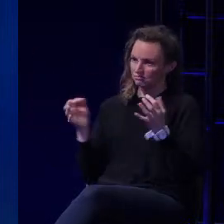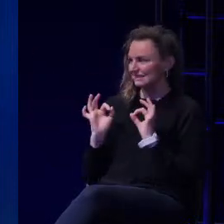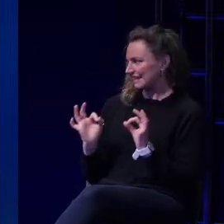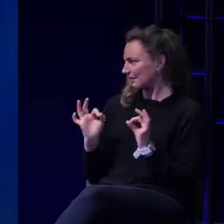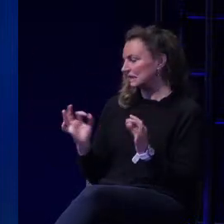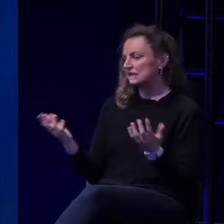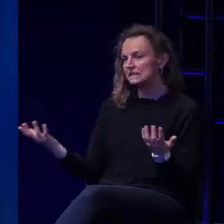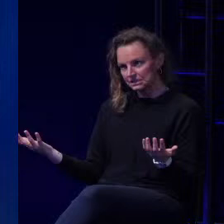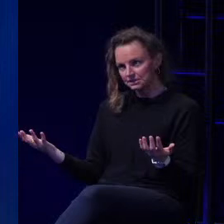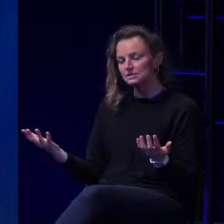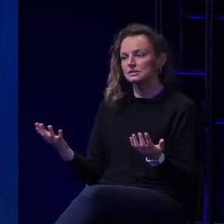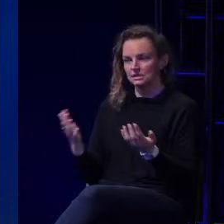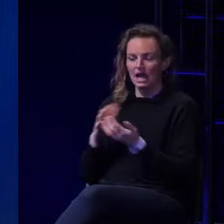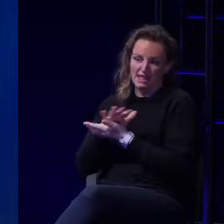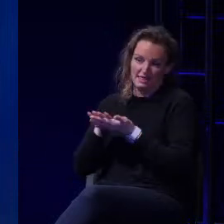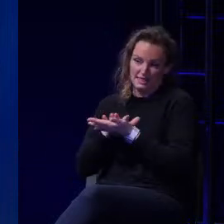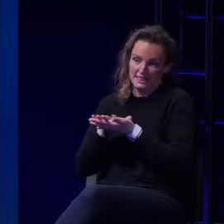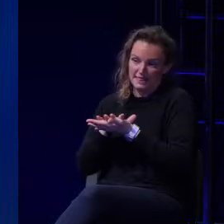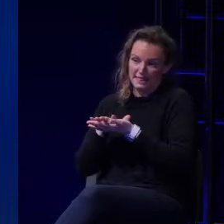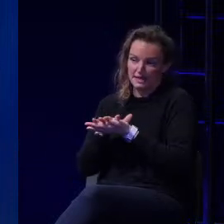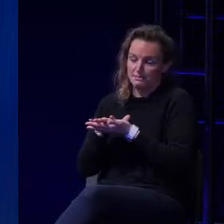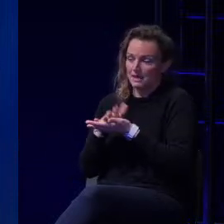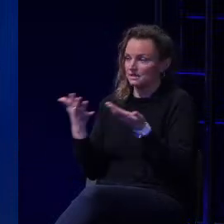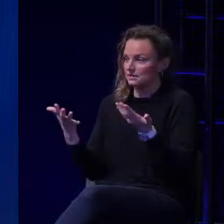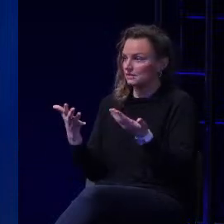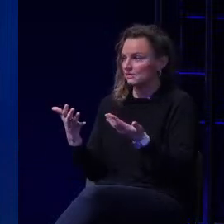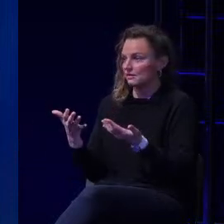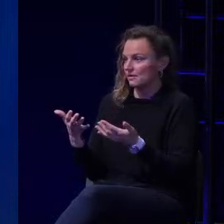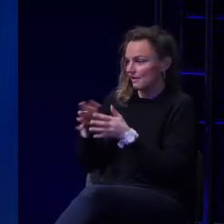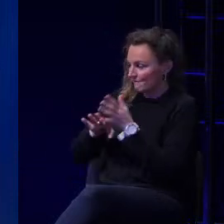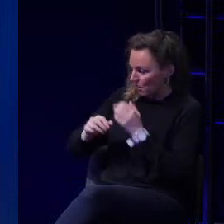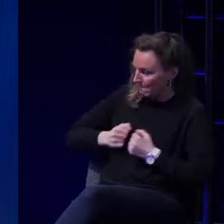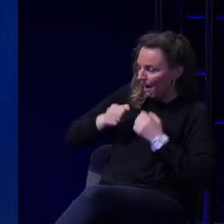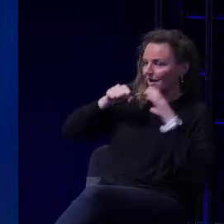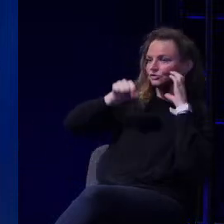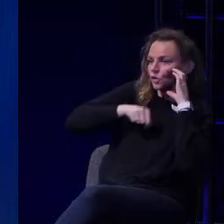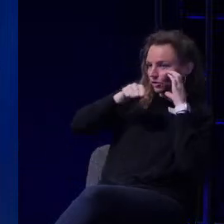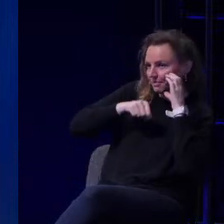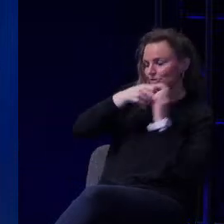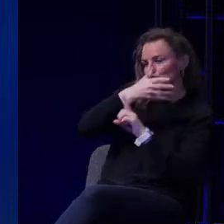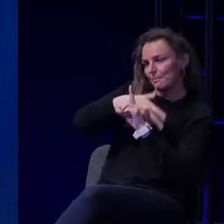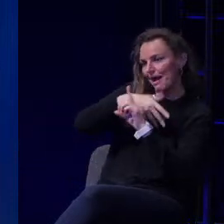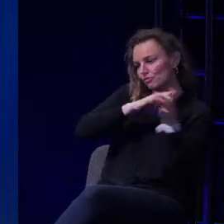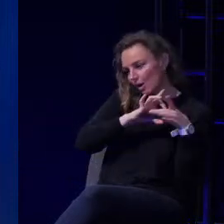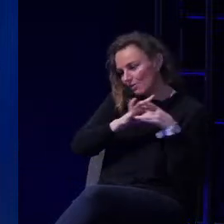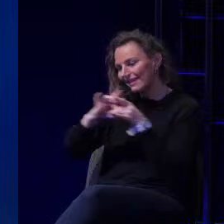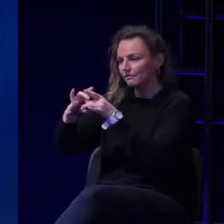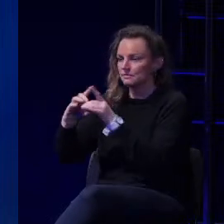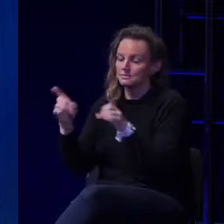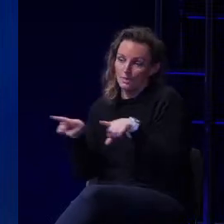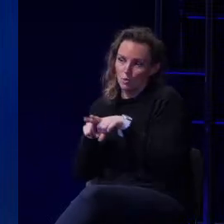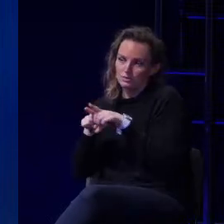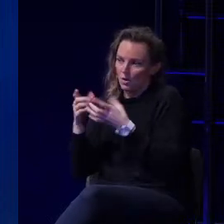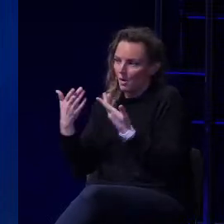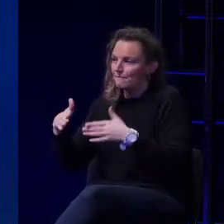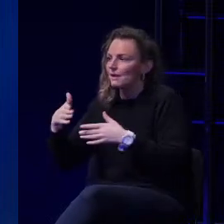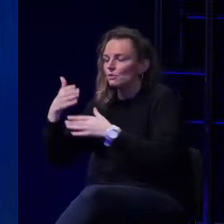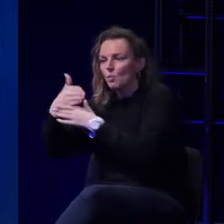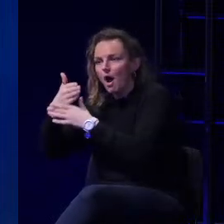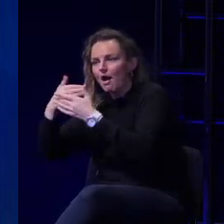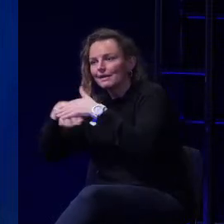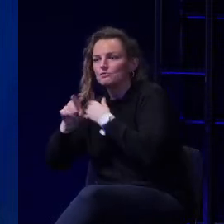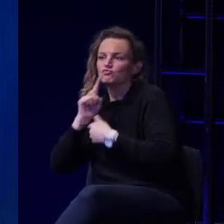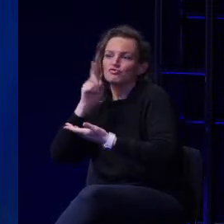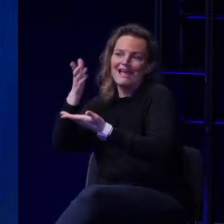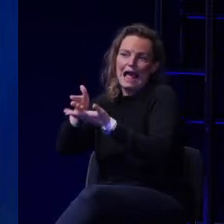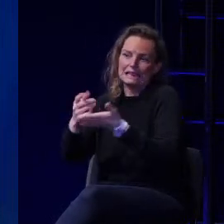that, I'll say as well, that came from my documentary background, but also I did work in reality TV, and that's what you do a lot in